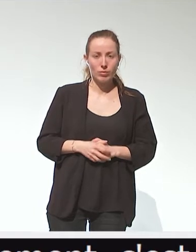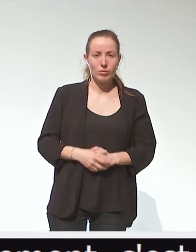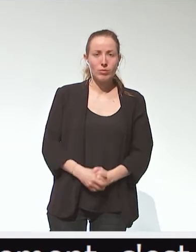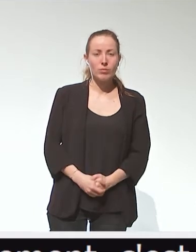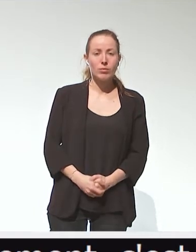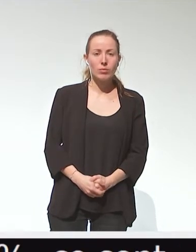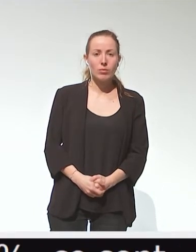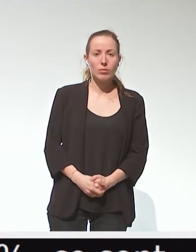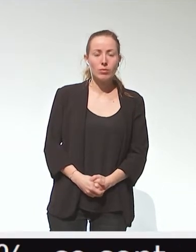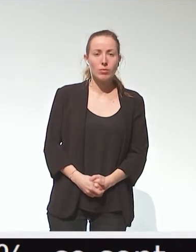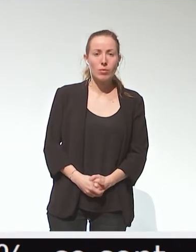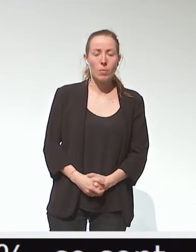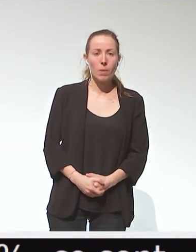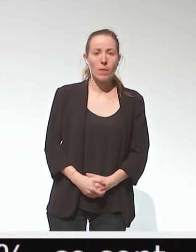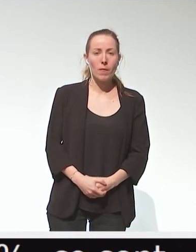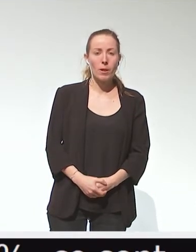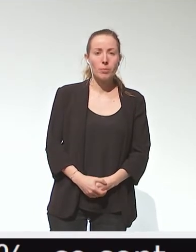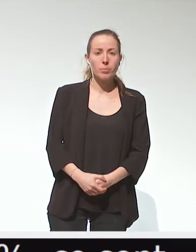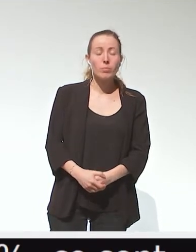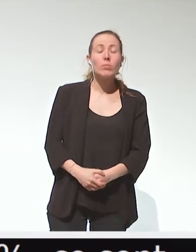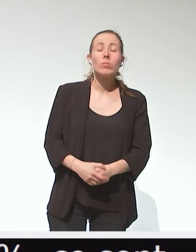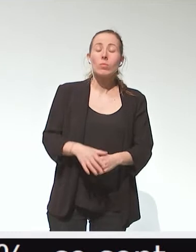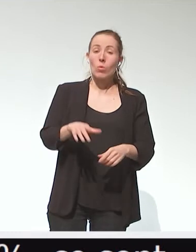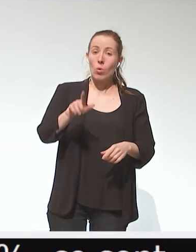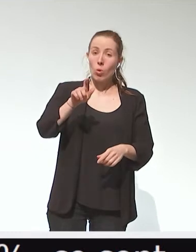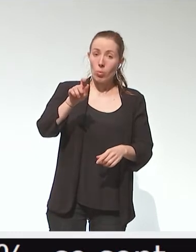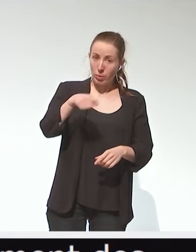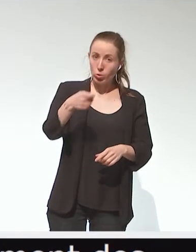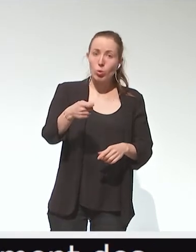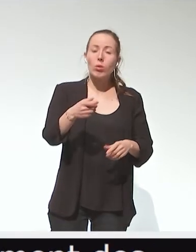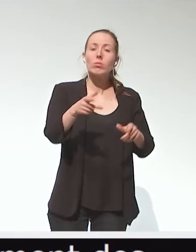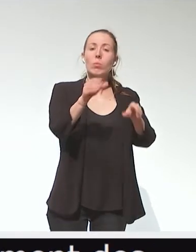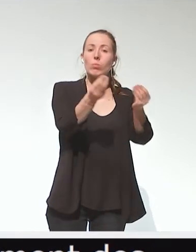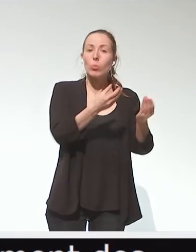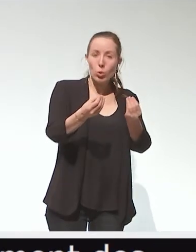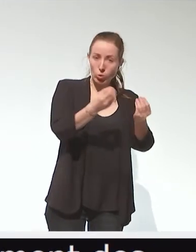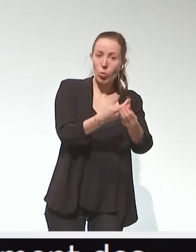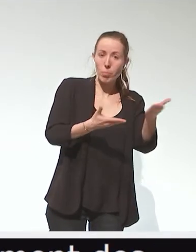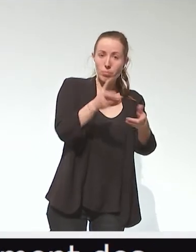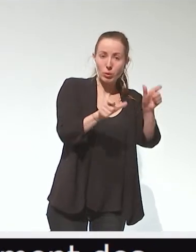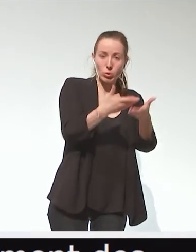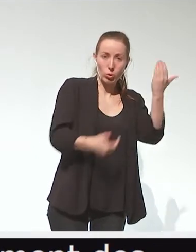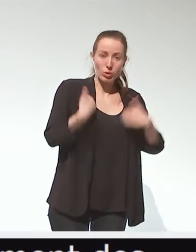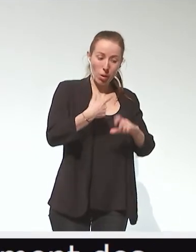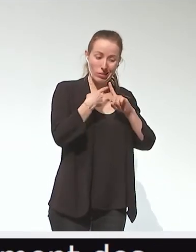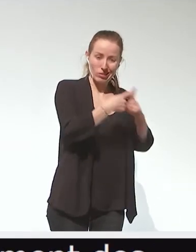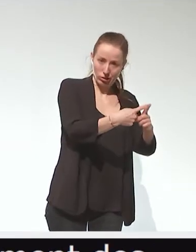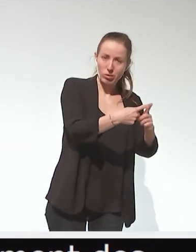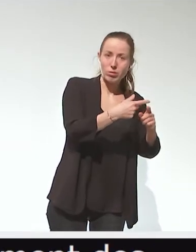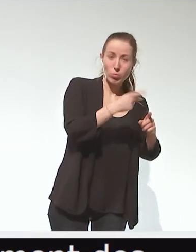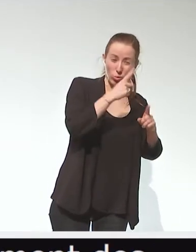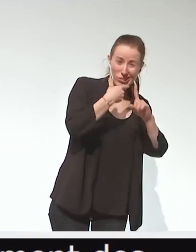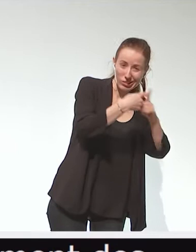We also provide support to specific key populations such as female